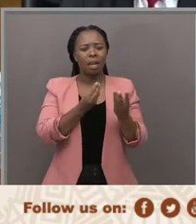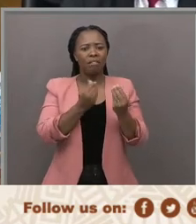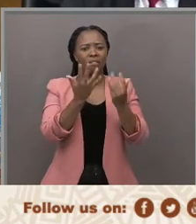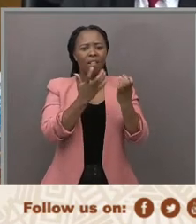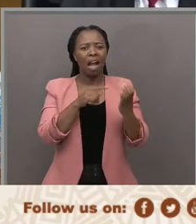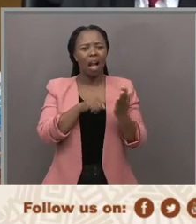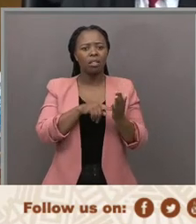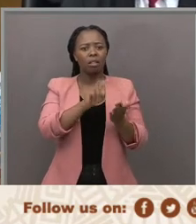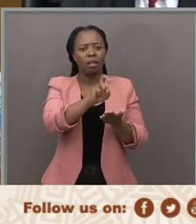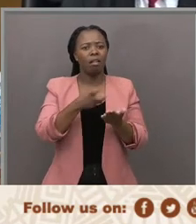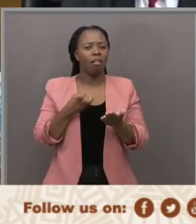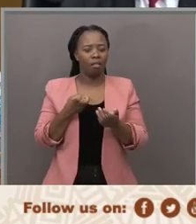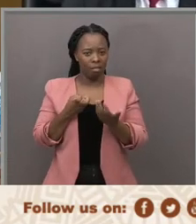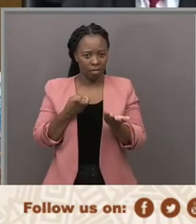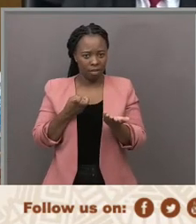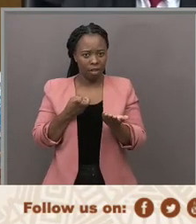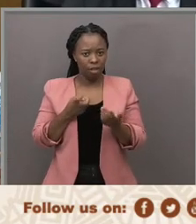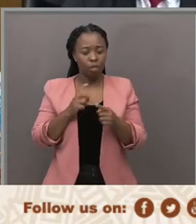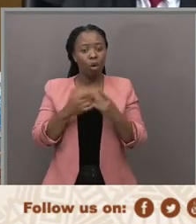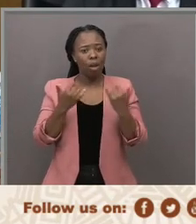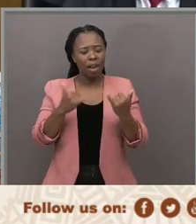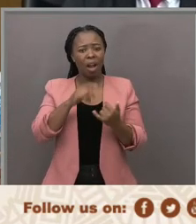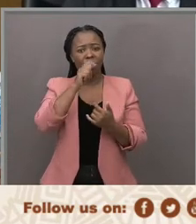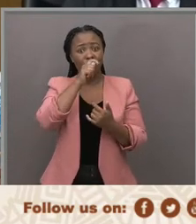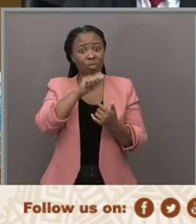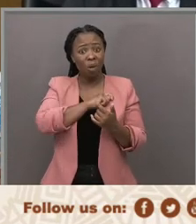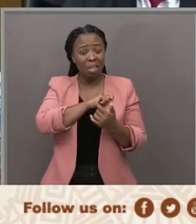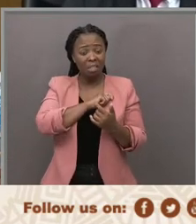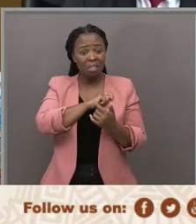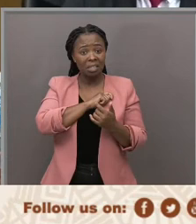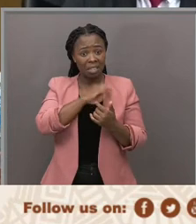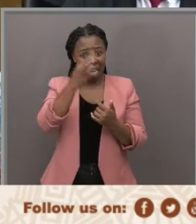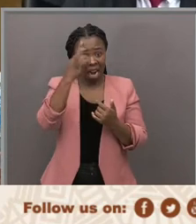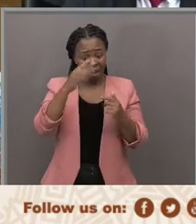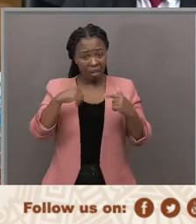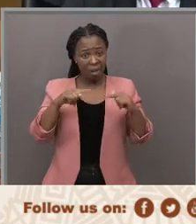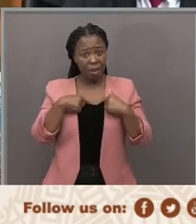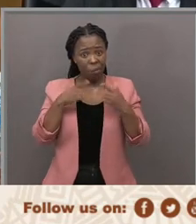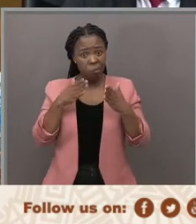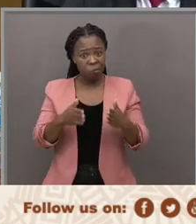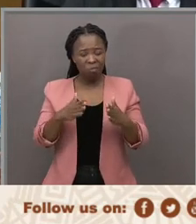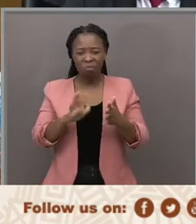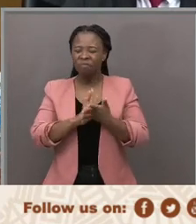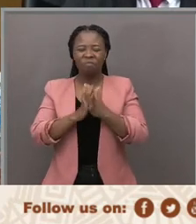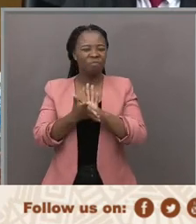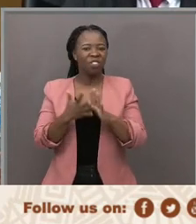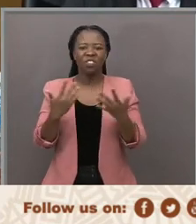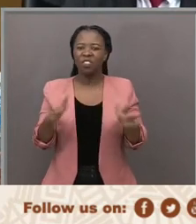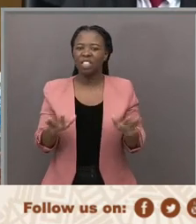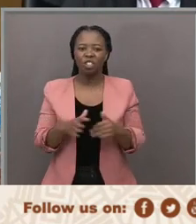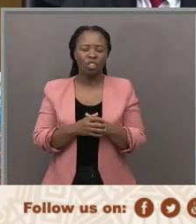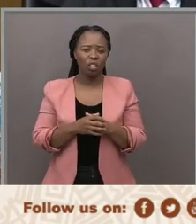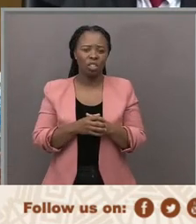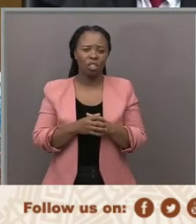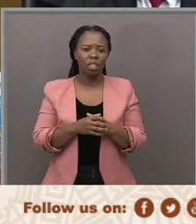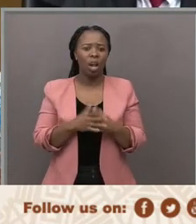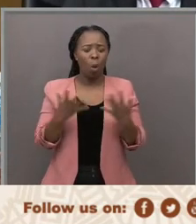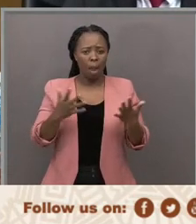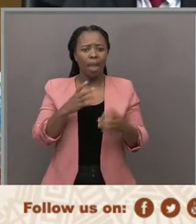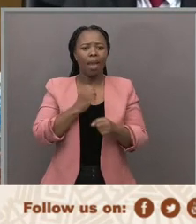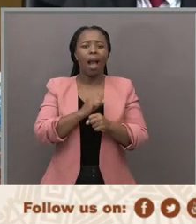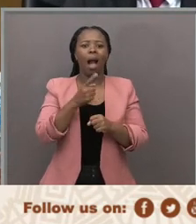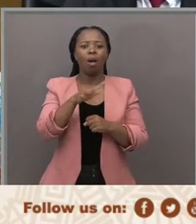is, trust has been eroded. Trust in our government, in this ANC-led government in Gauteng, has